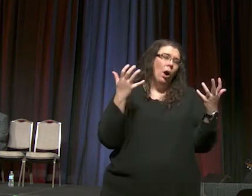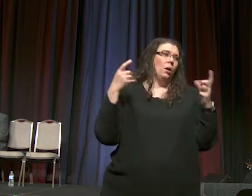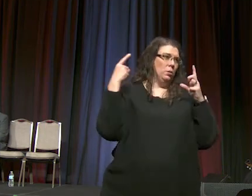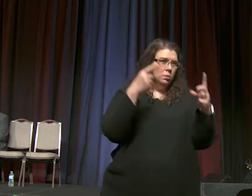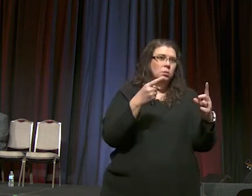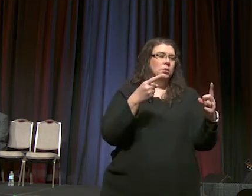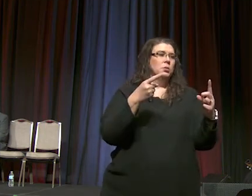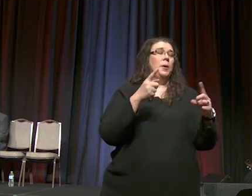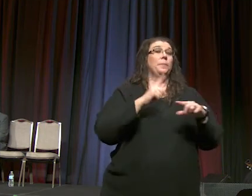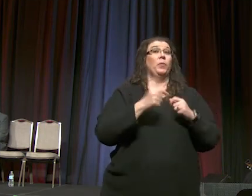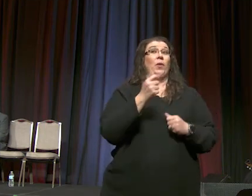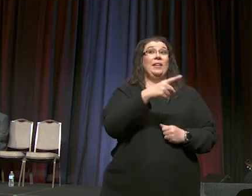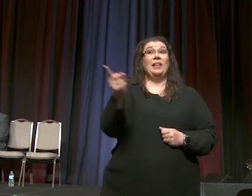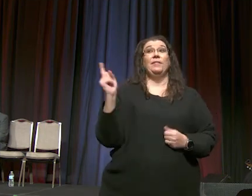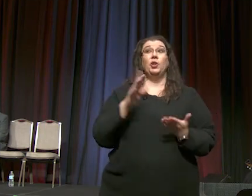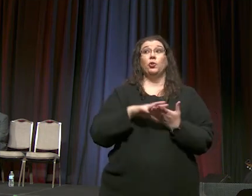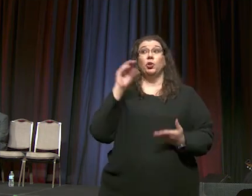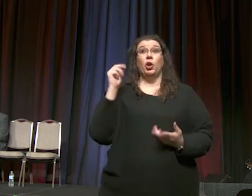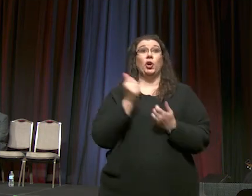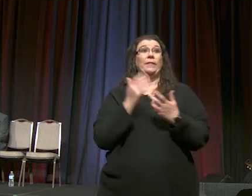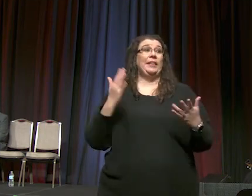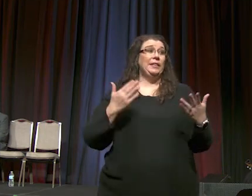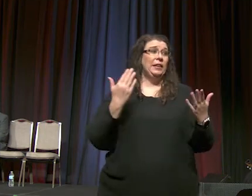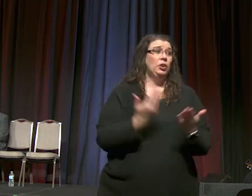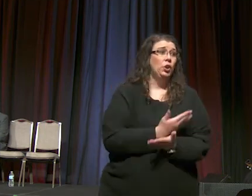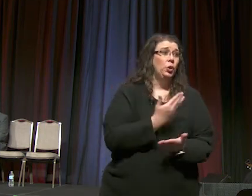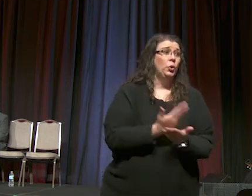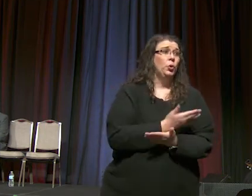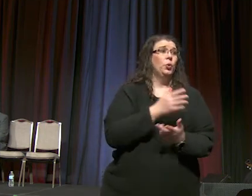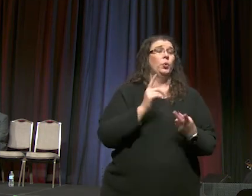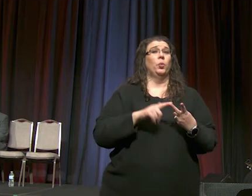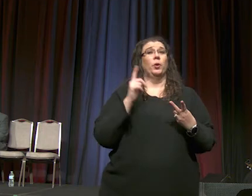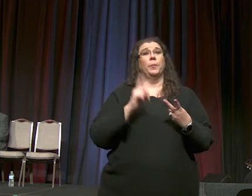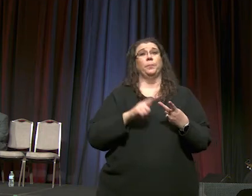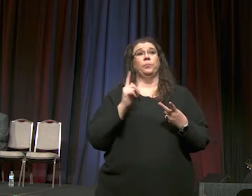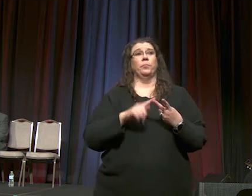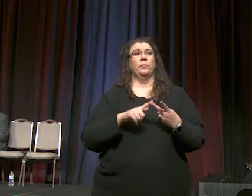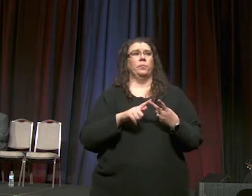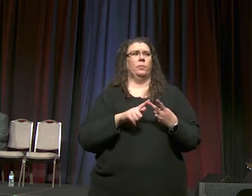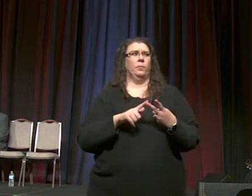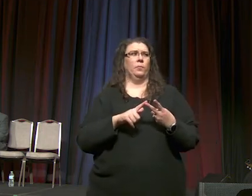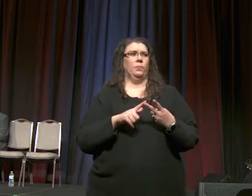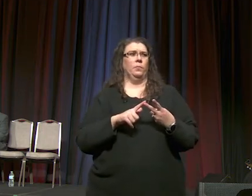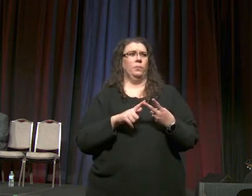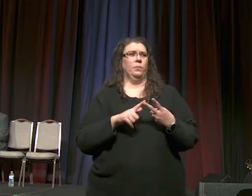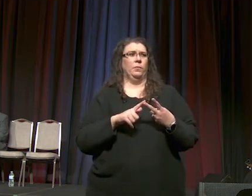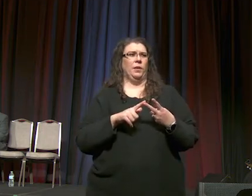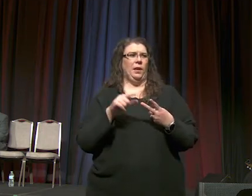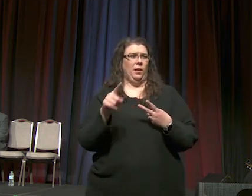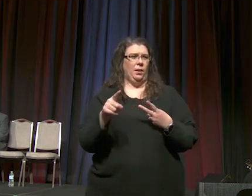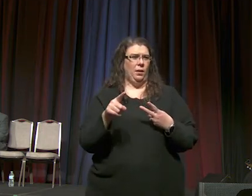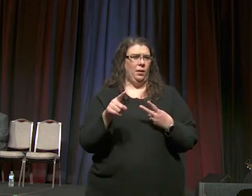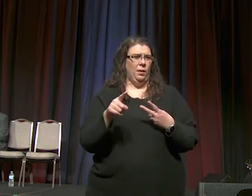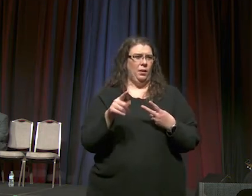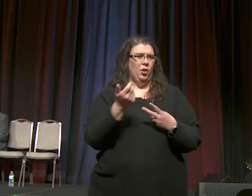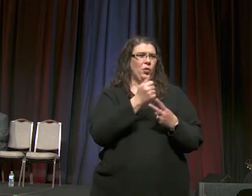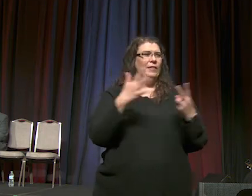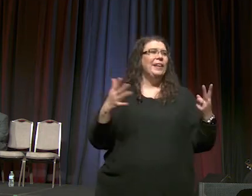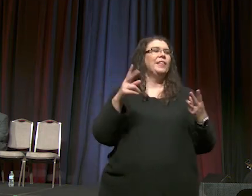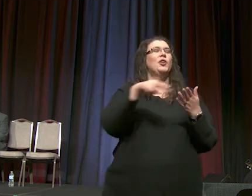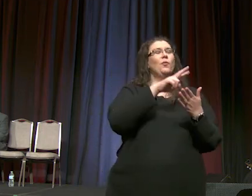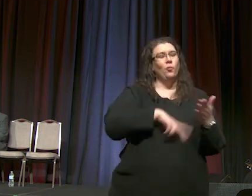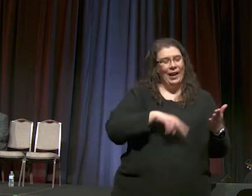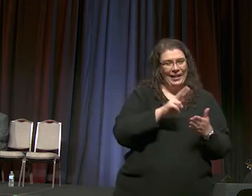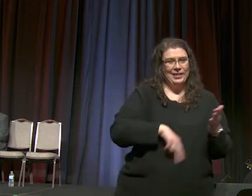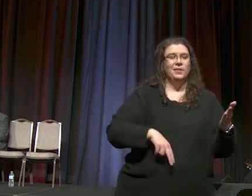if any of you learn of anything new, an article you've read, or if you're hearing things from delegations, several of